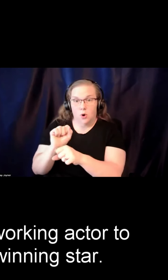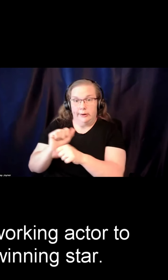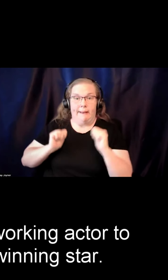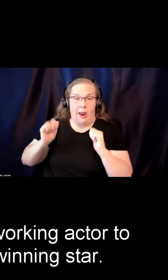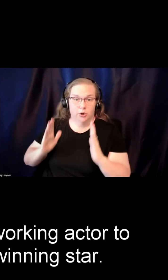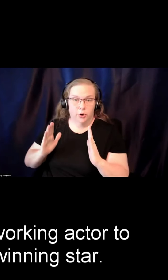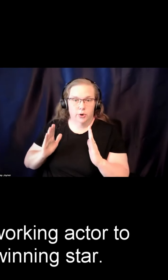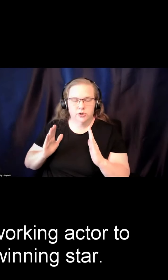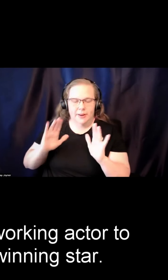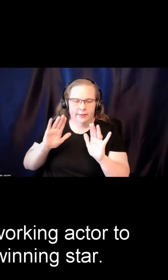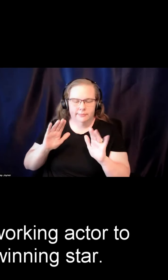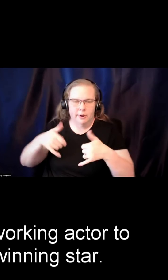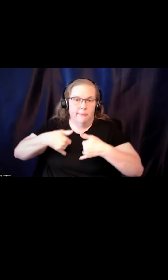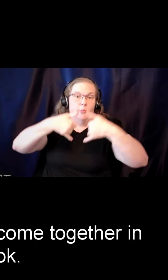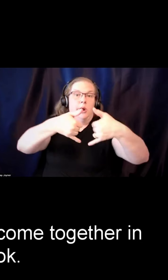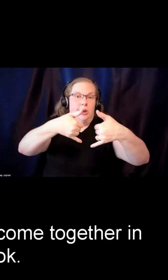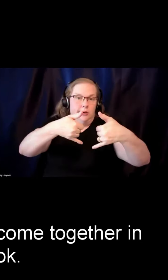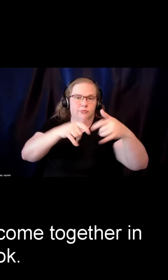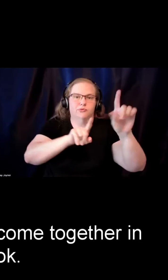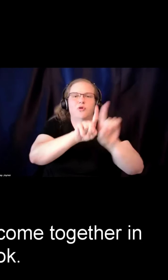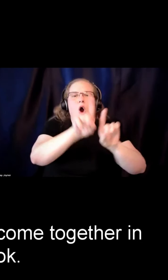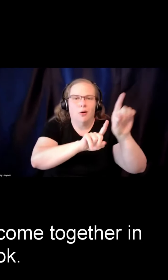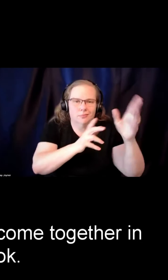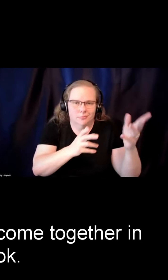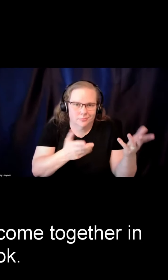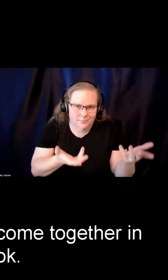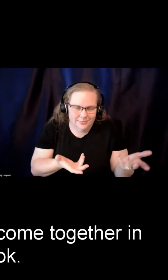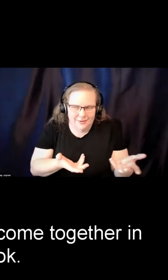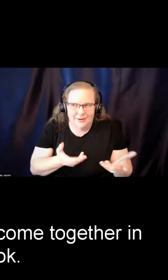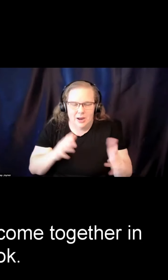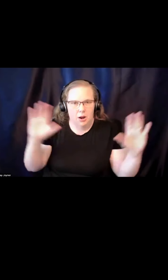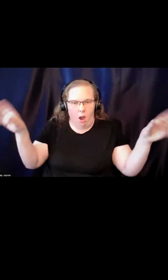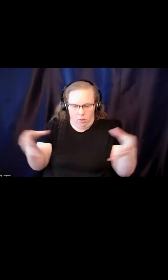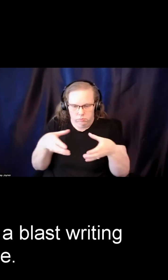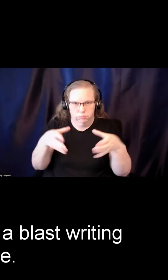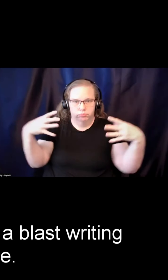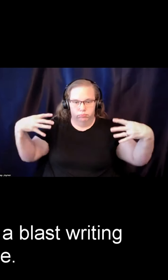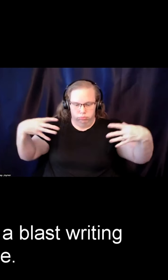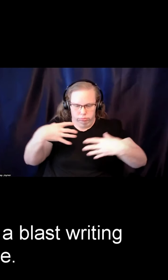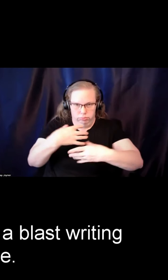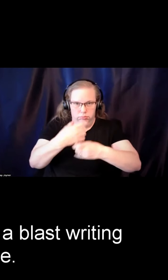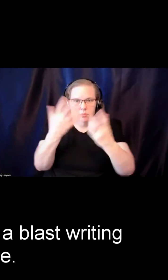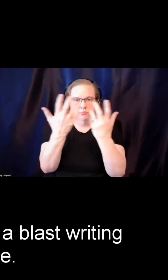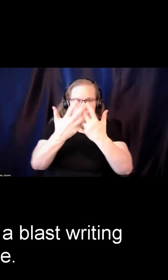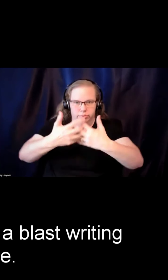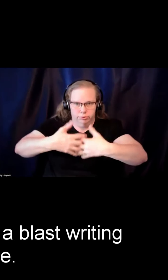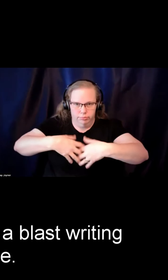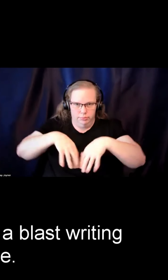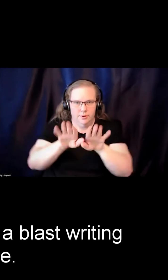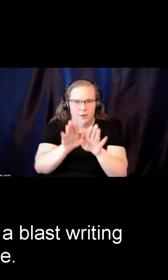an Oscar-winning star, and all those worlds come together in that book. And